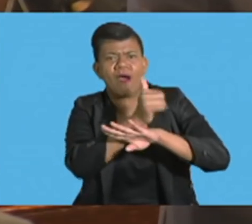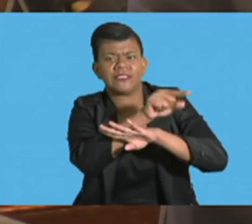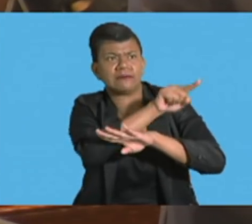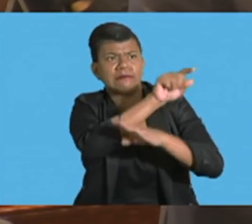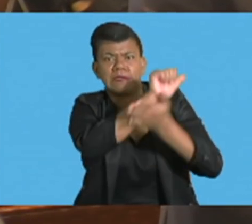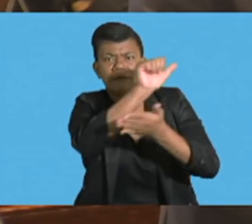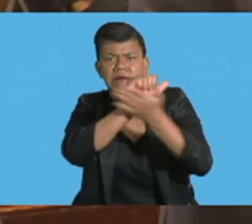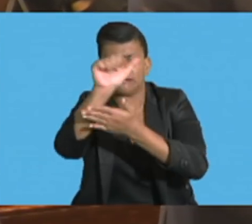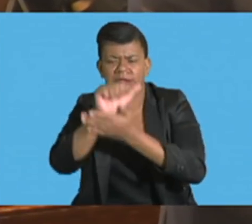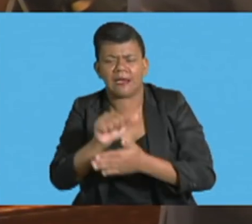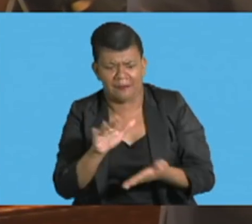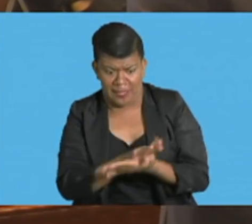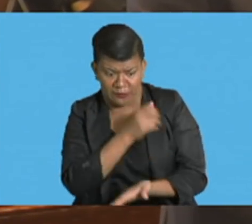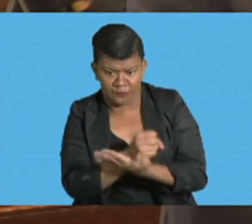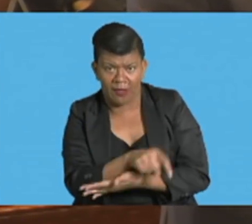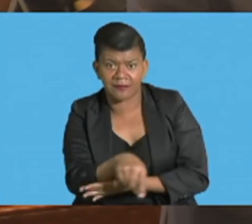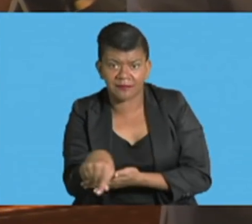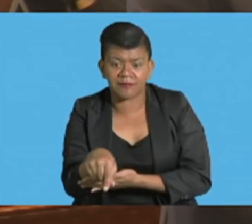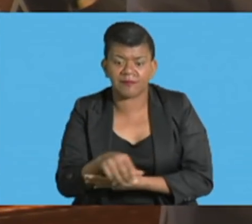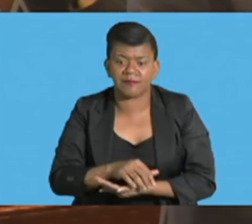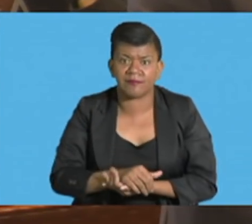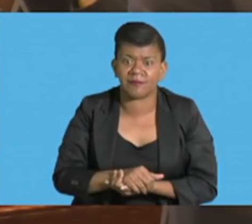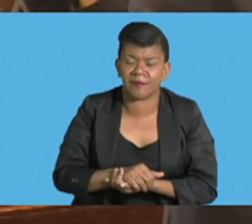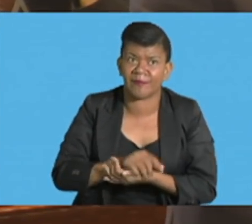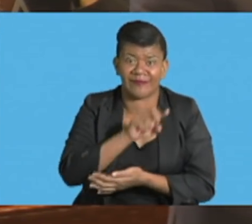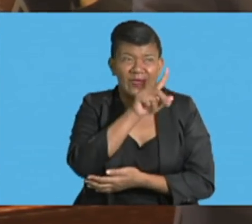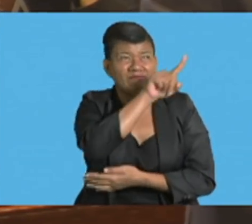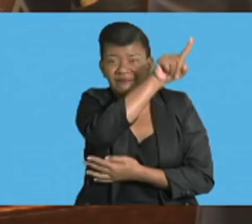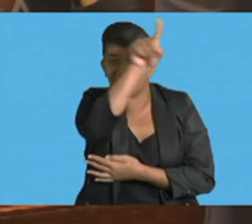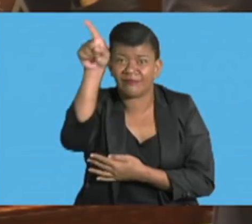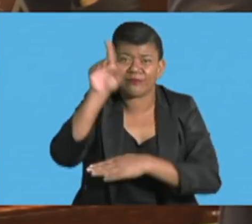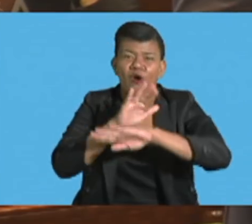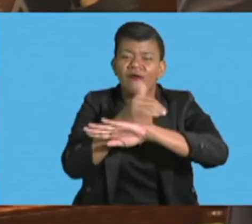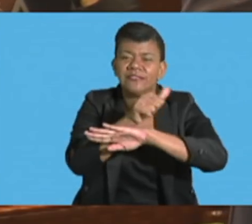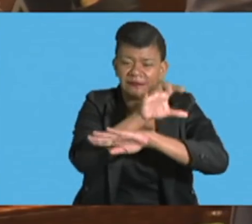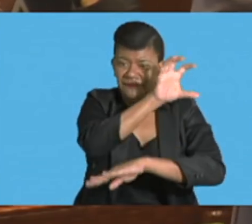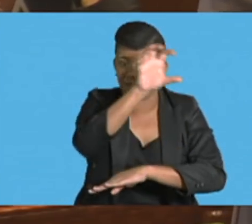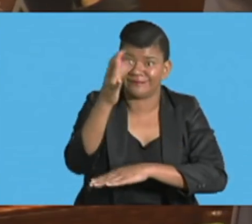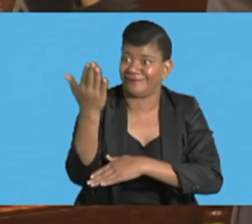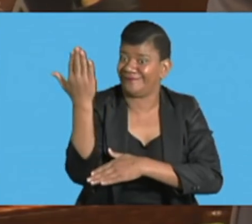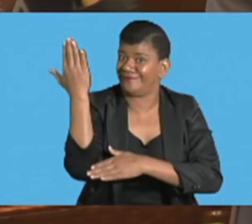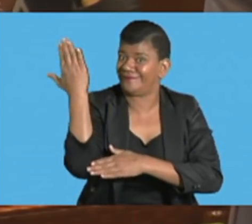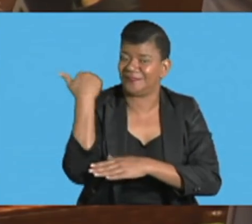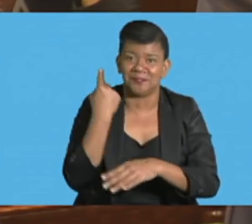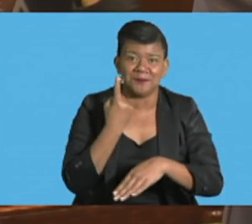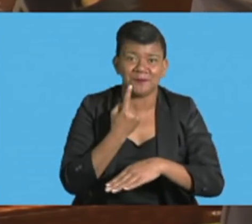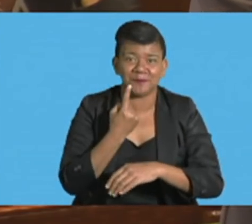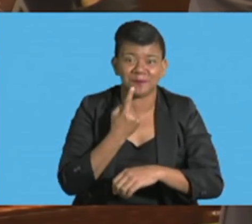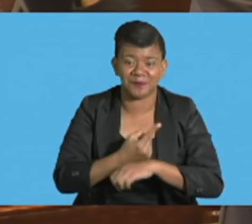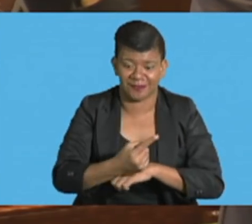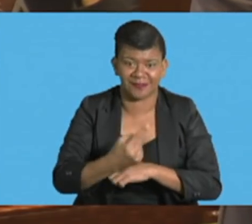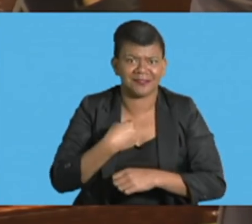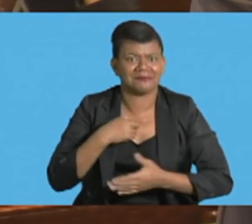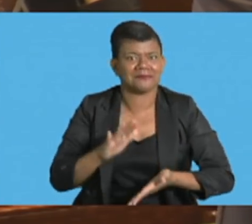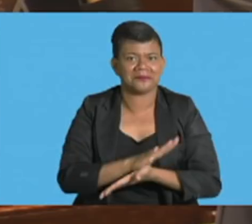sugar in the minds of buyers around the world. Just last week, I had the pleasure